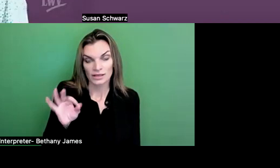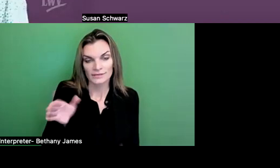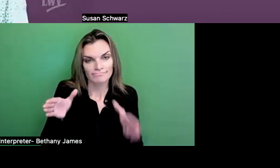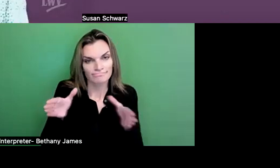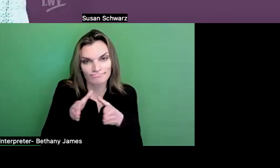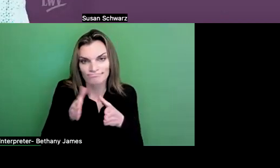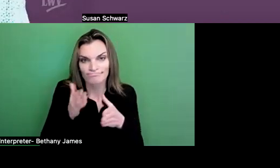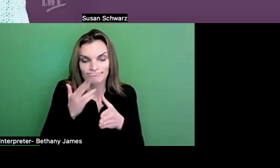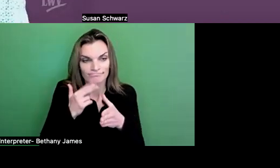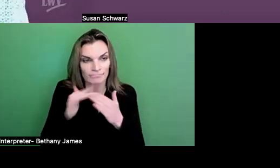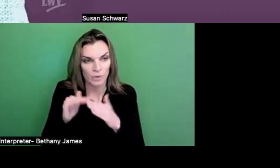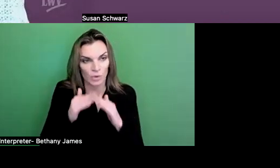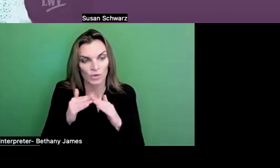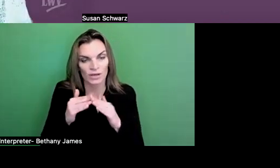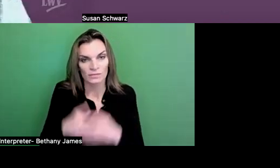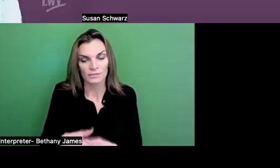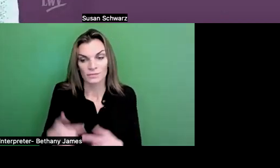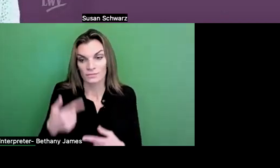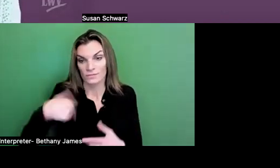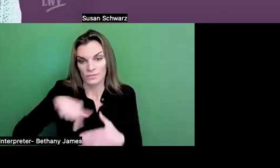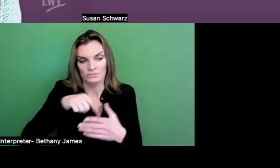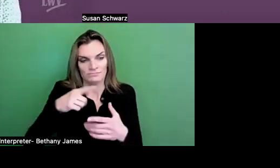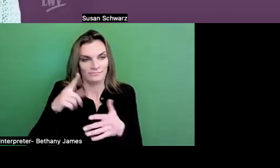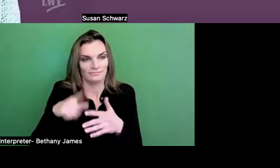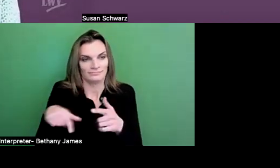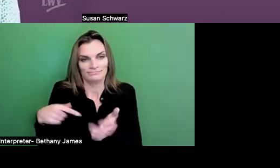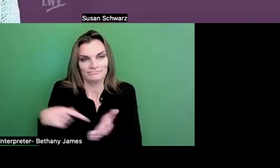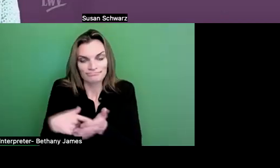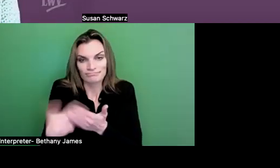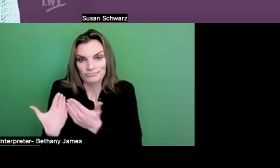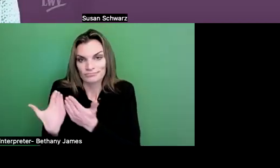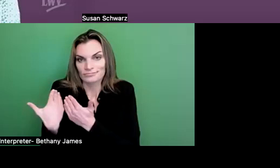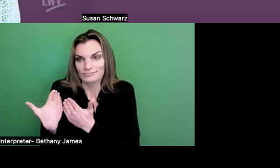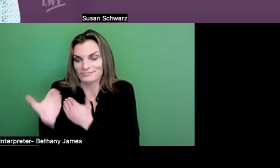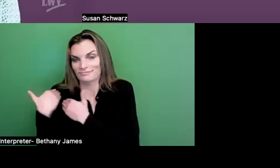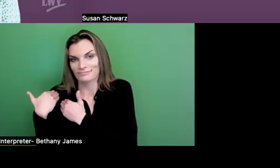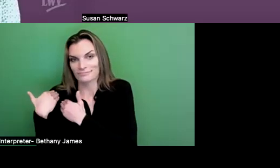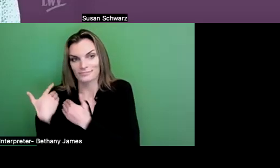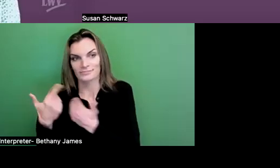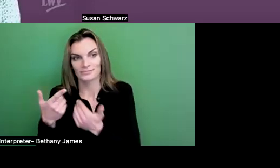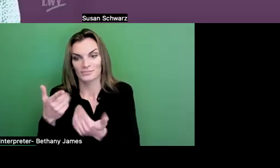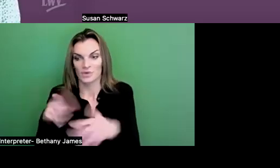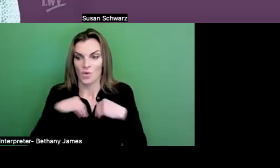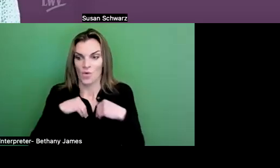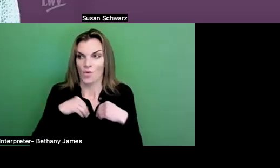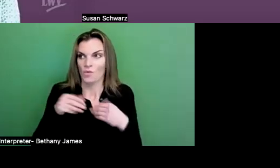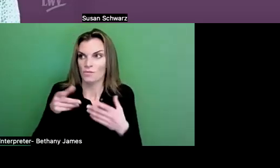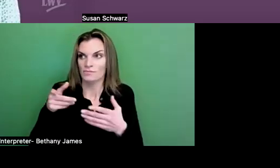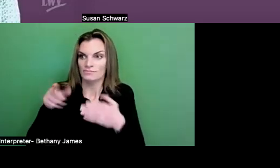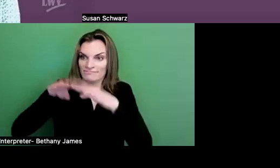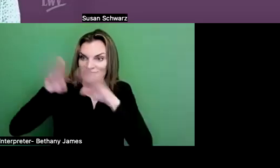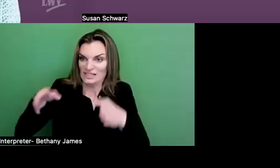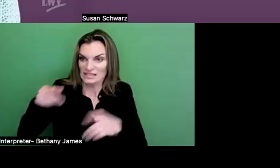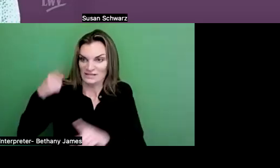to share the burden of its own homeless facility. So